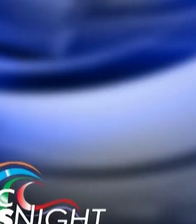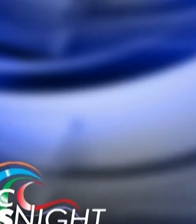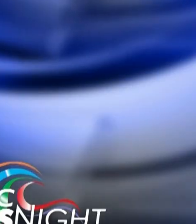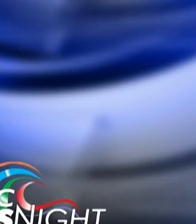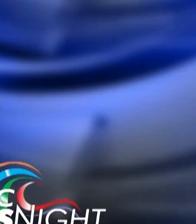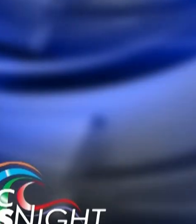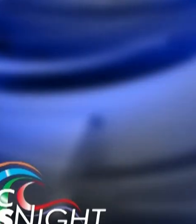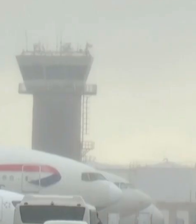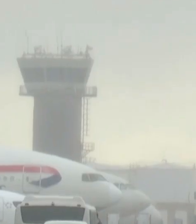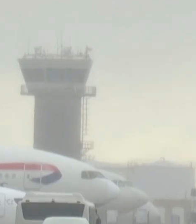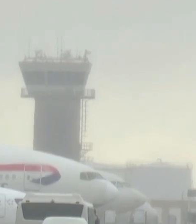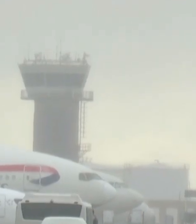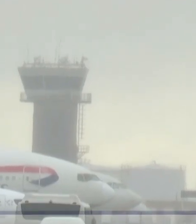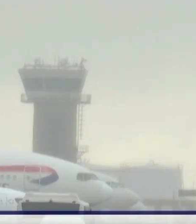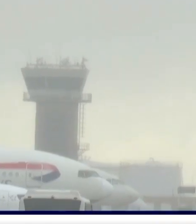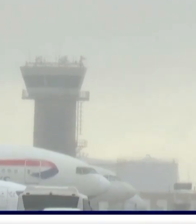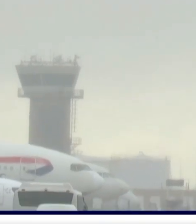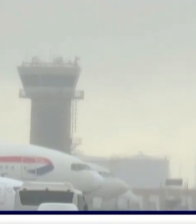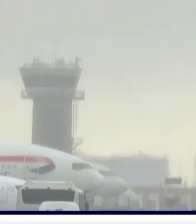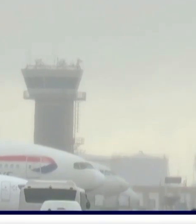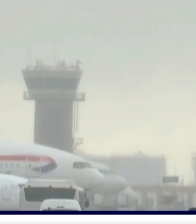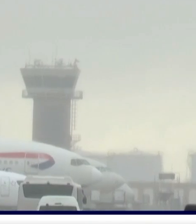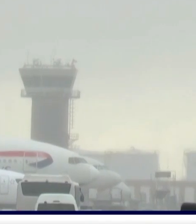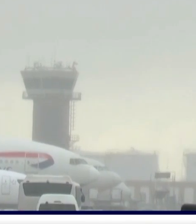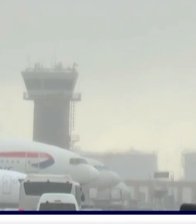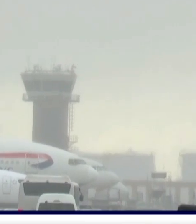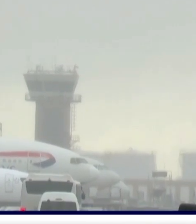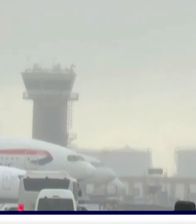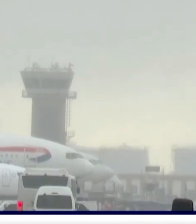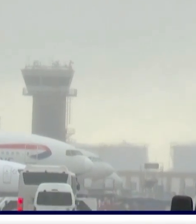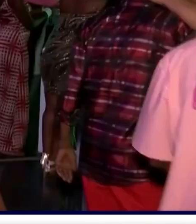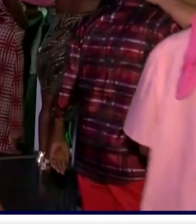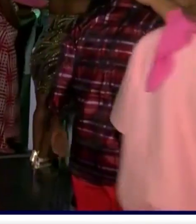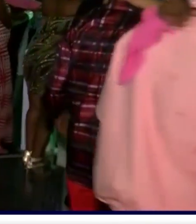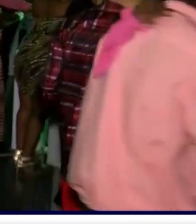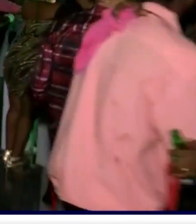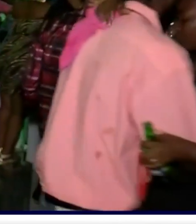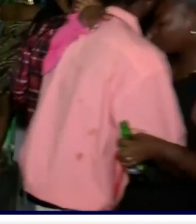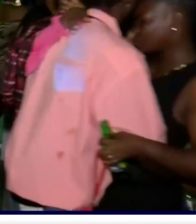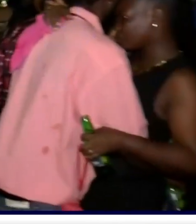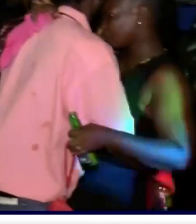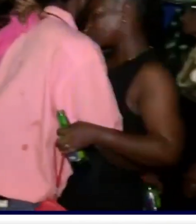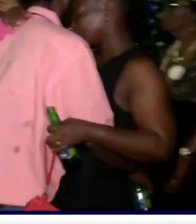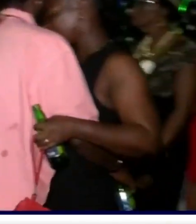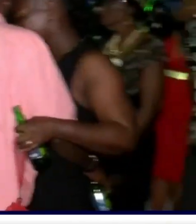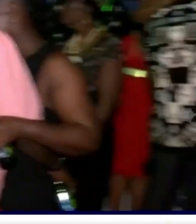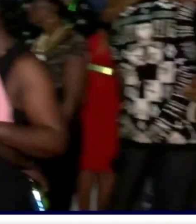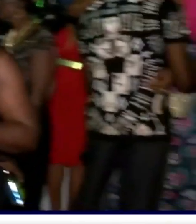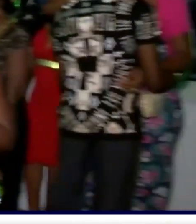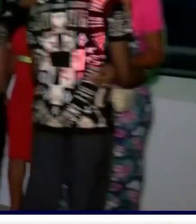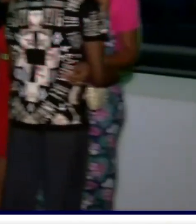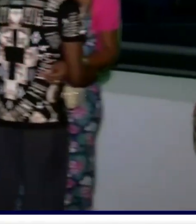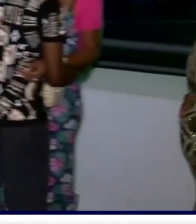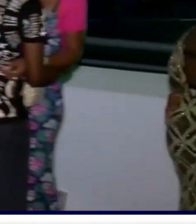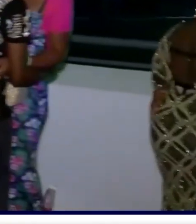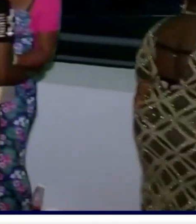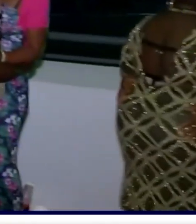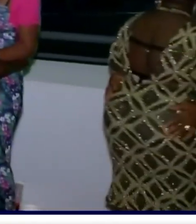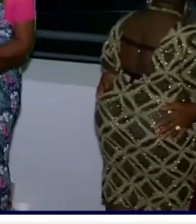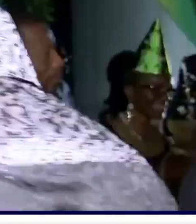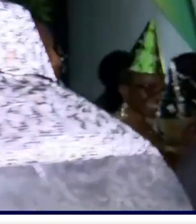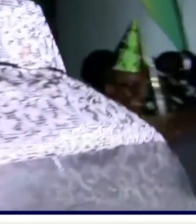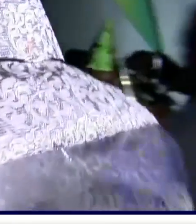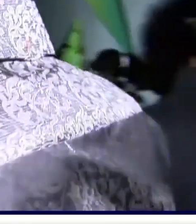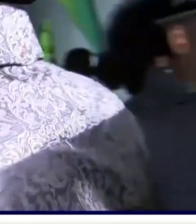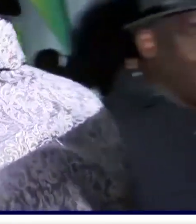Around destination, not just a place for the winter season. Mature patrons not left out by organizers of Old Year's Night